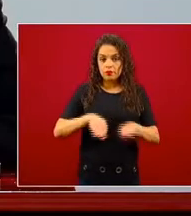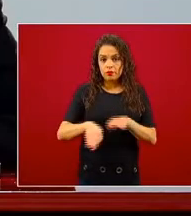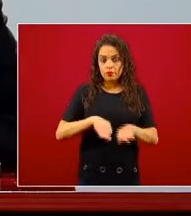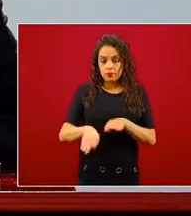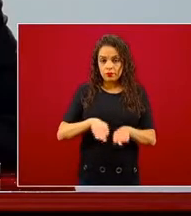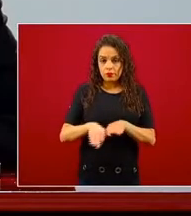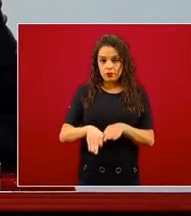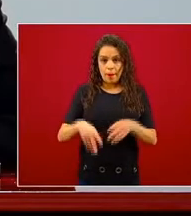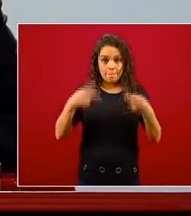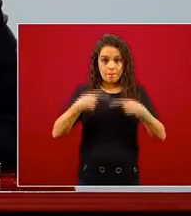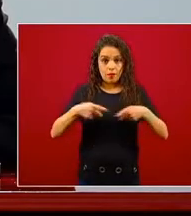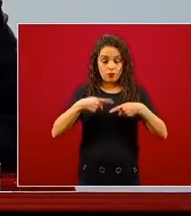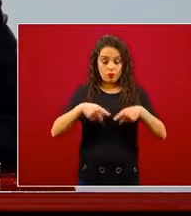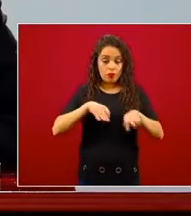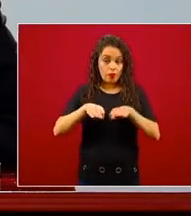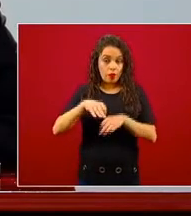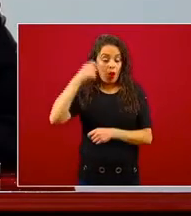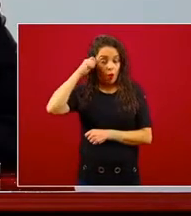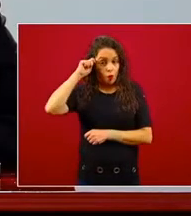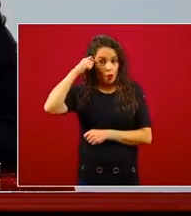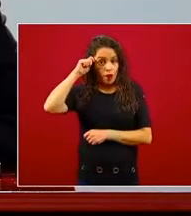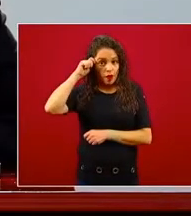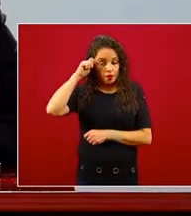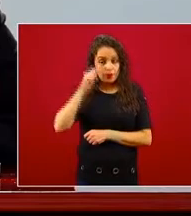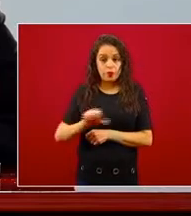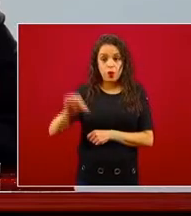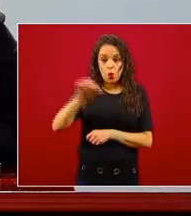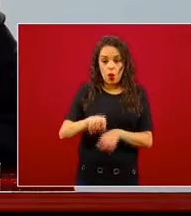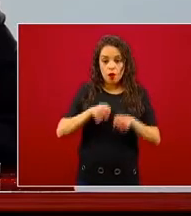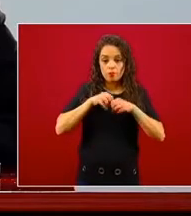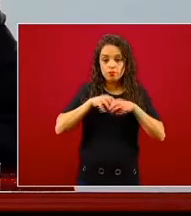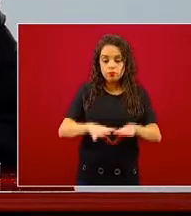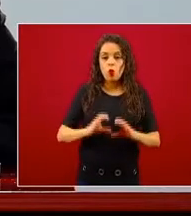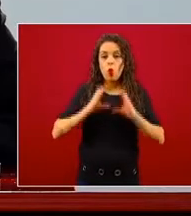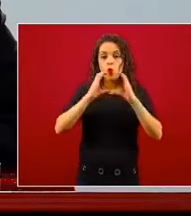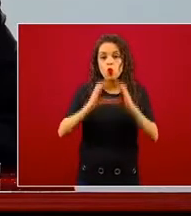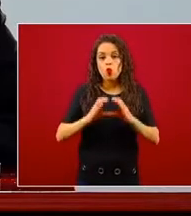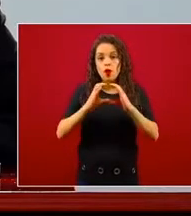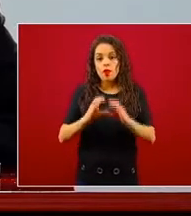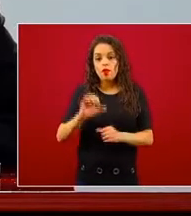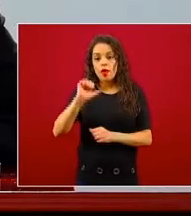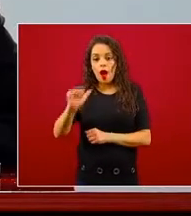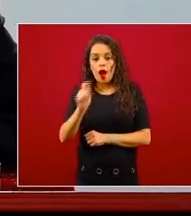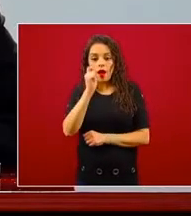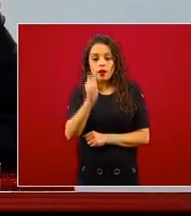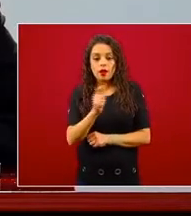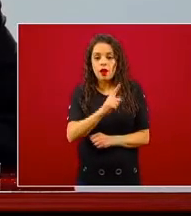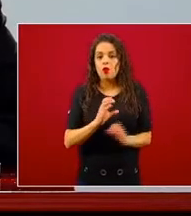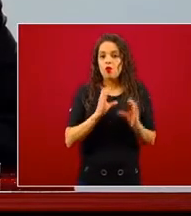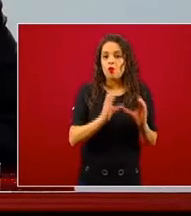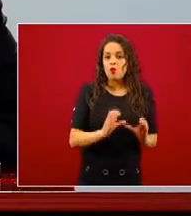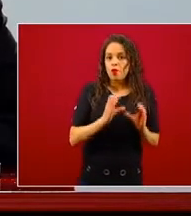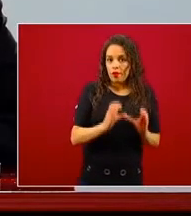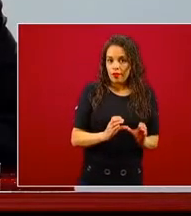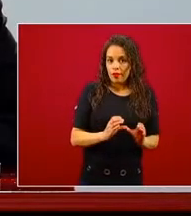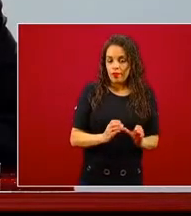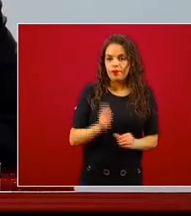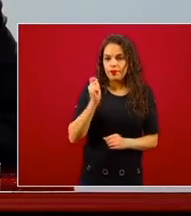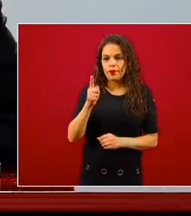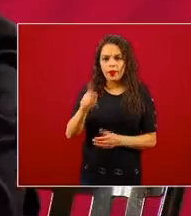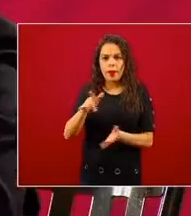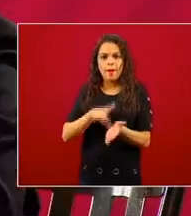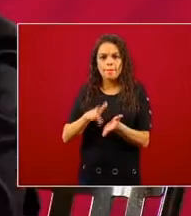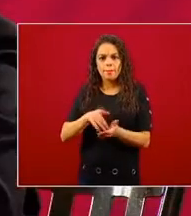But today, specifically, the movement to defend the rights of domestic workers is initiating